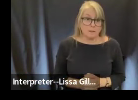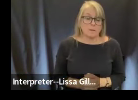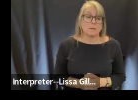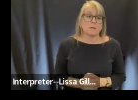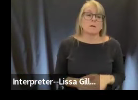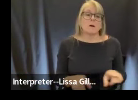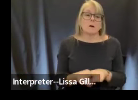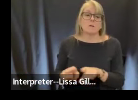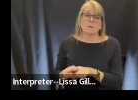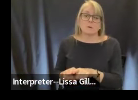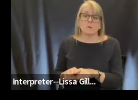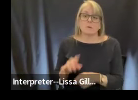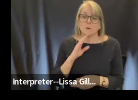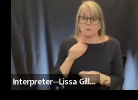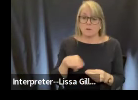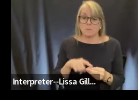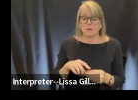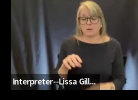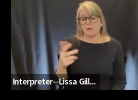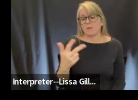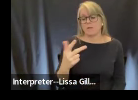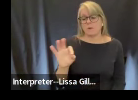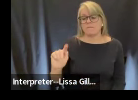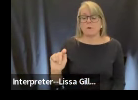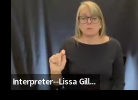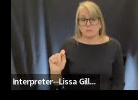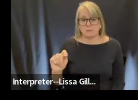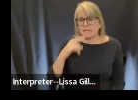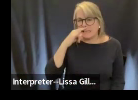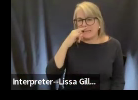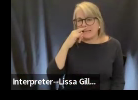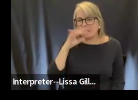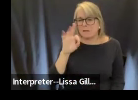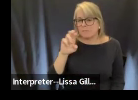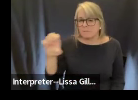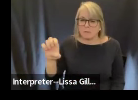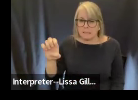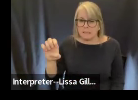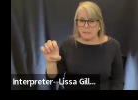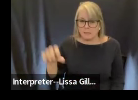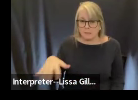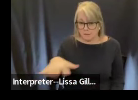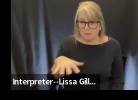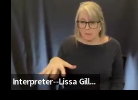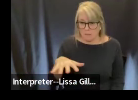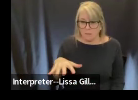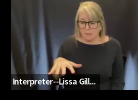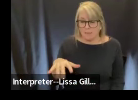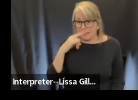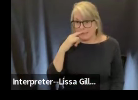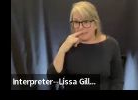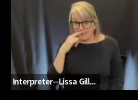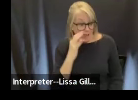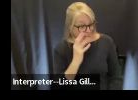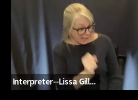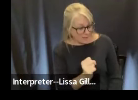about having, a 3-foot kid-free zone as well. Sometimes those can look very appealing and interesting, and we don't want the children to